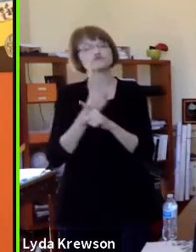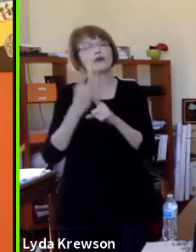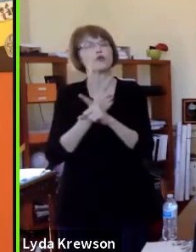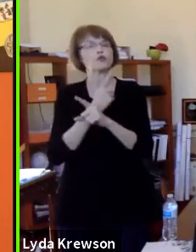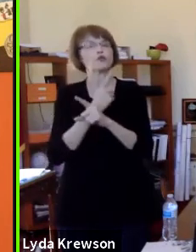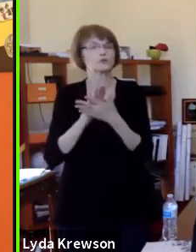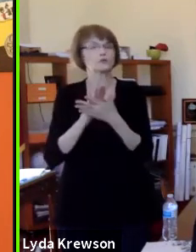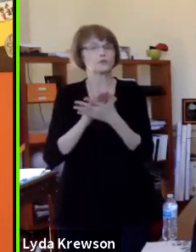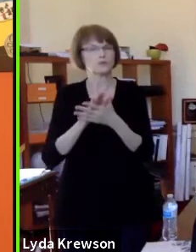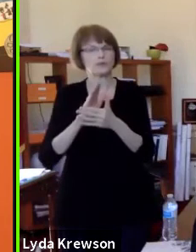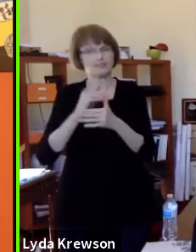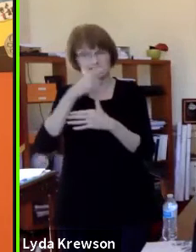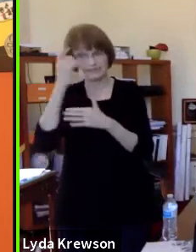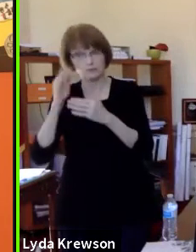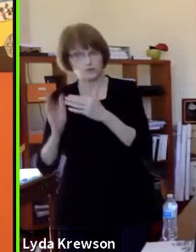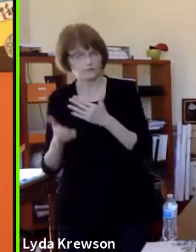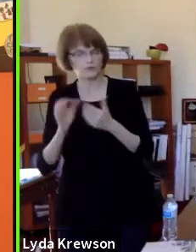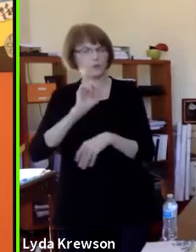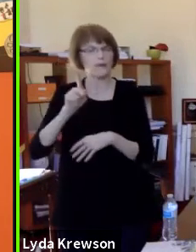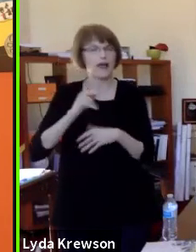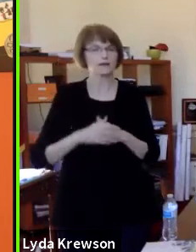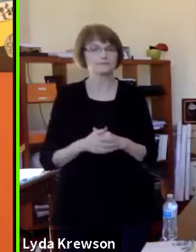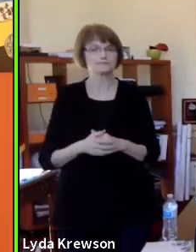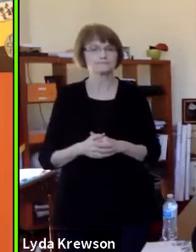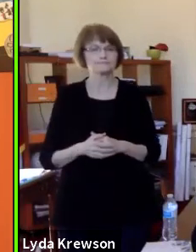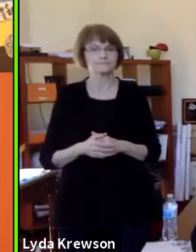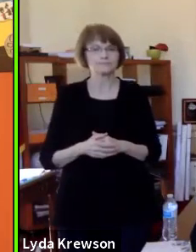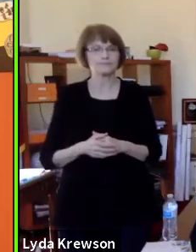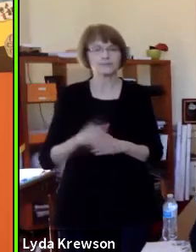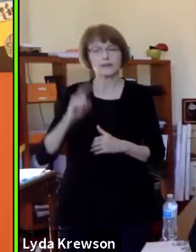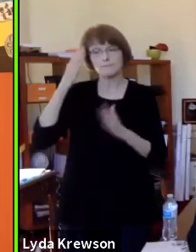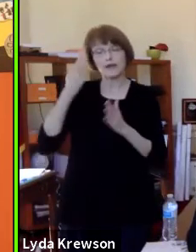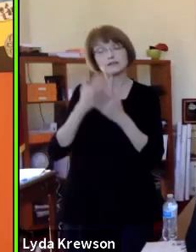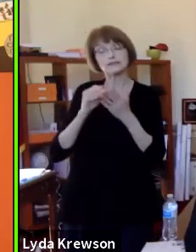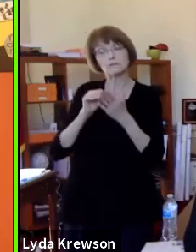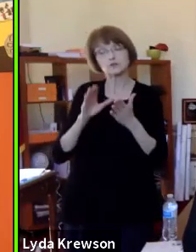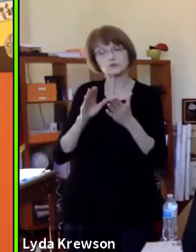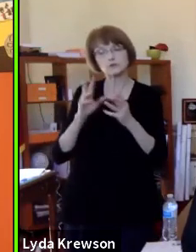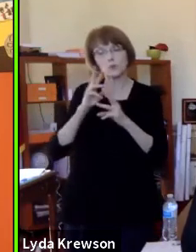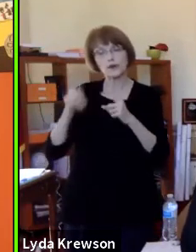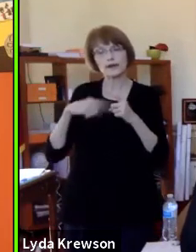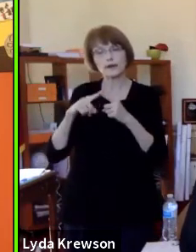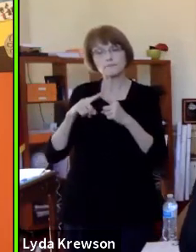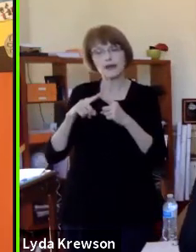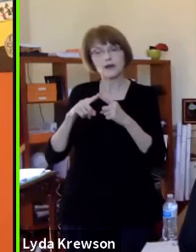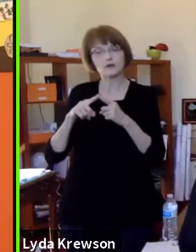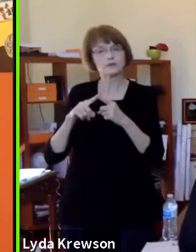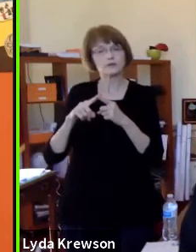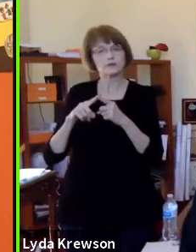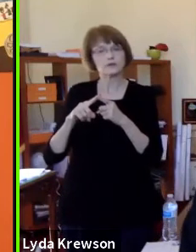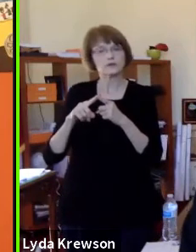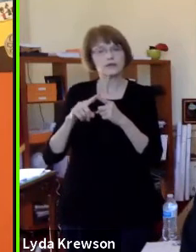after the summer. All right, go. Mayor, some students are worried about their math